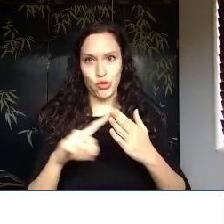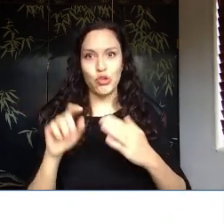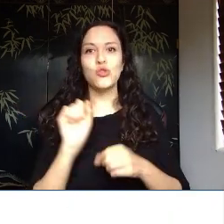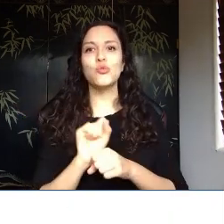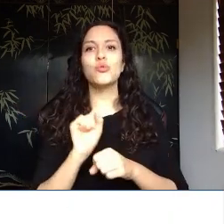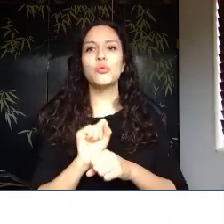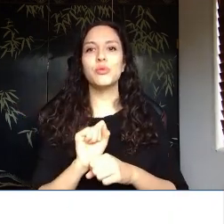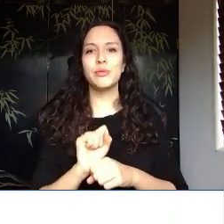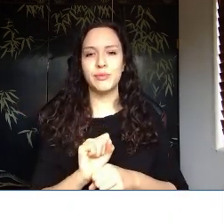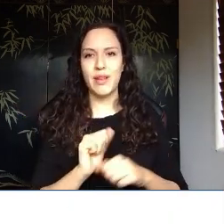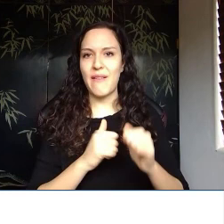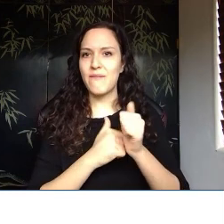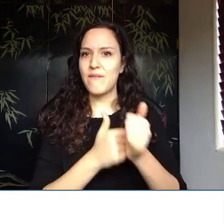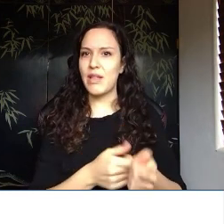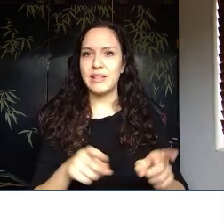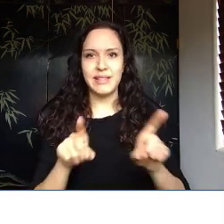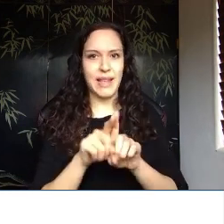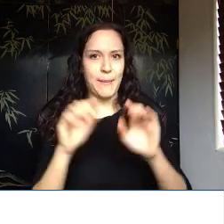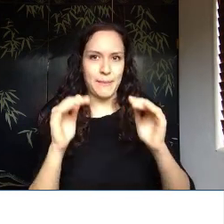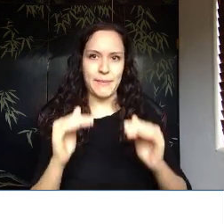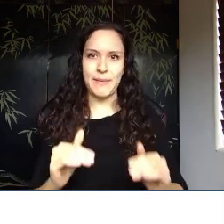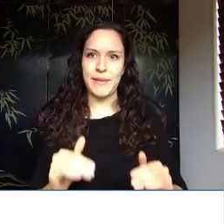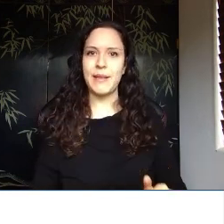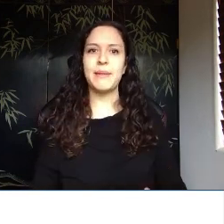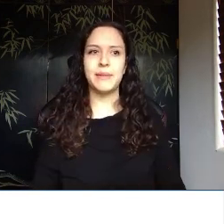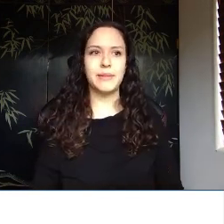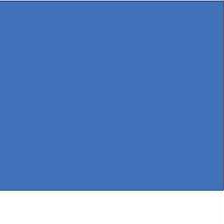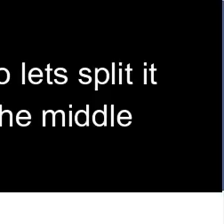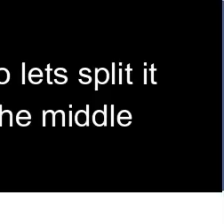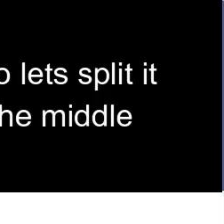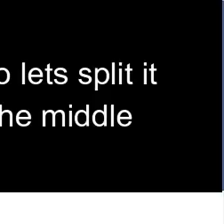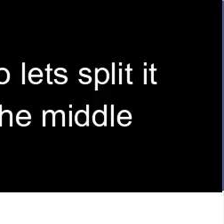Follow the same steps as before. Okay, go ahead.